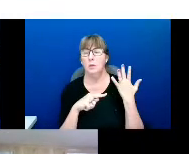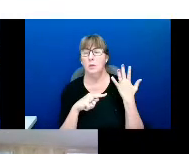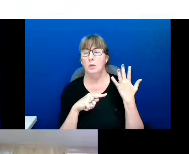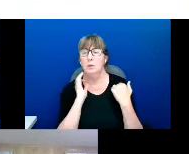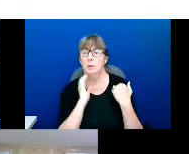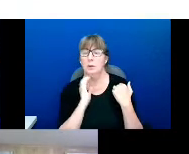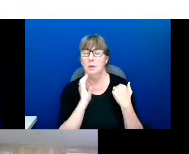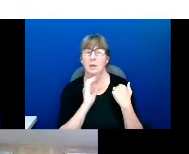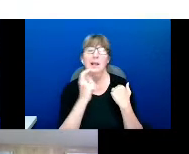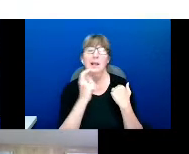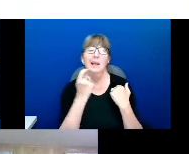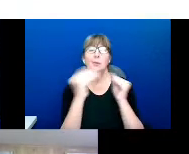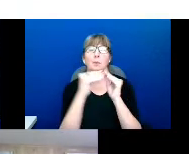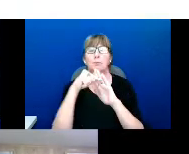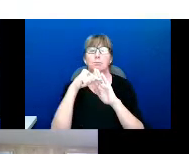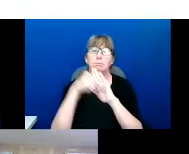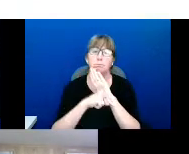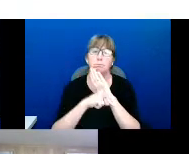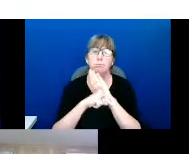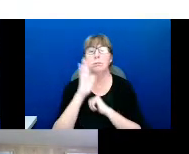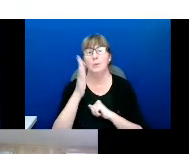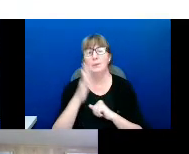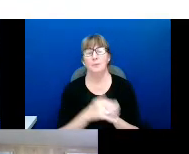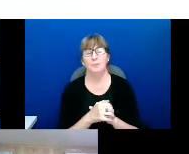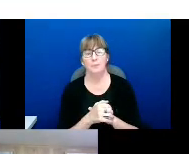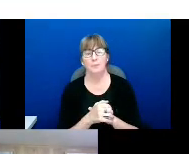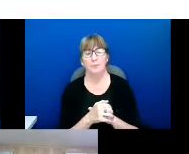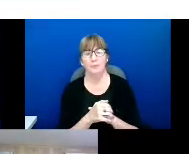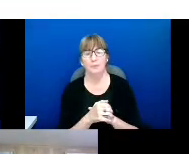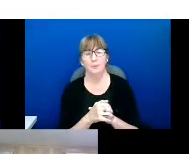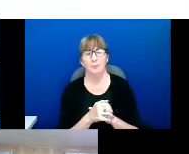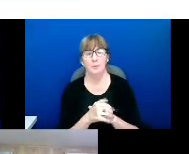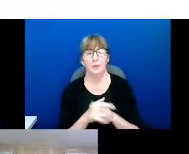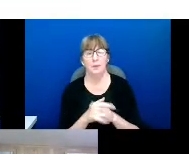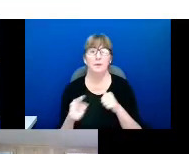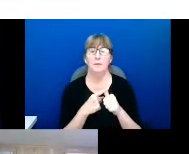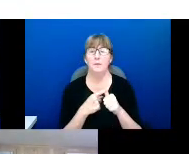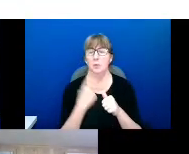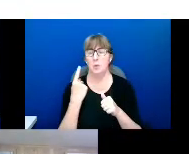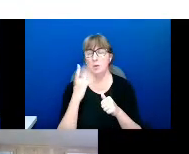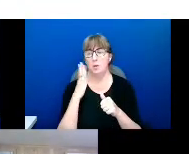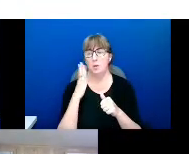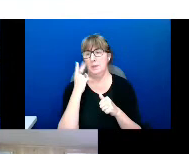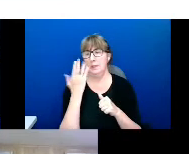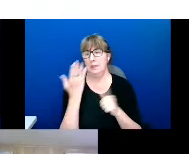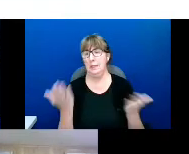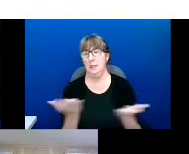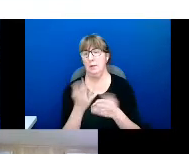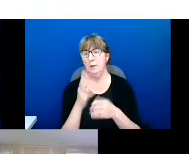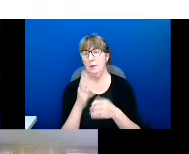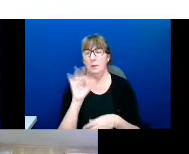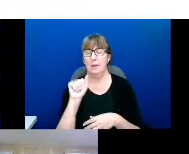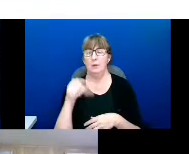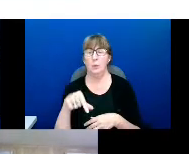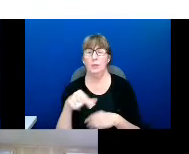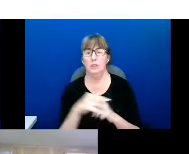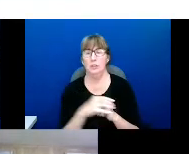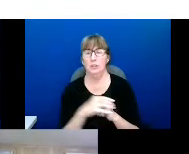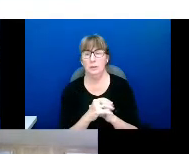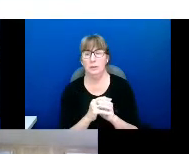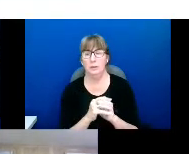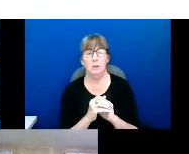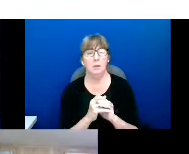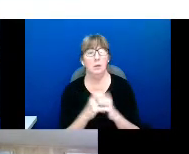just to get a little more in depth on them. The first one that you're going to see on the frequently asked questions is simply what is